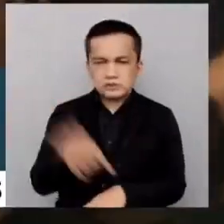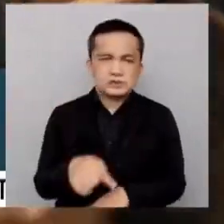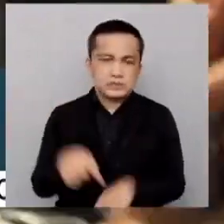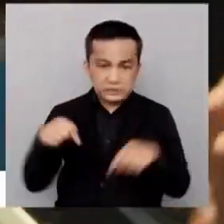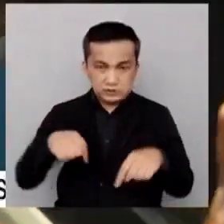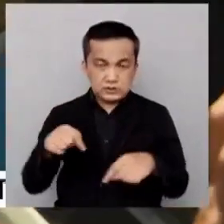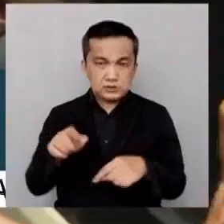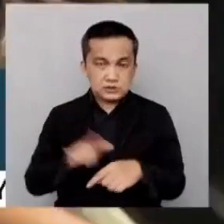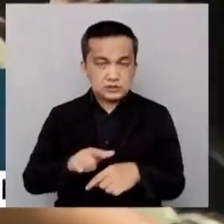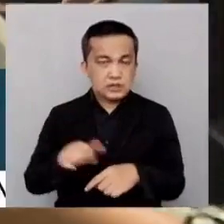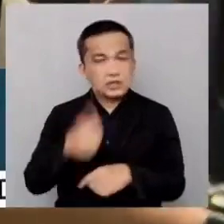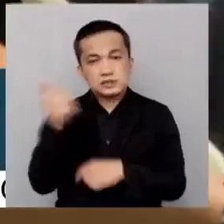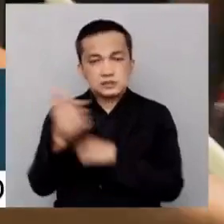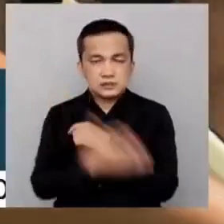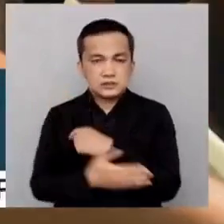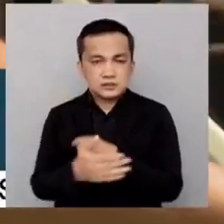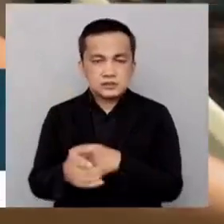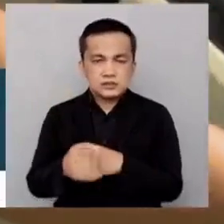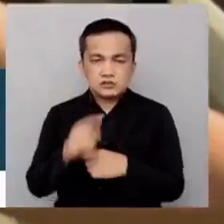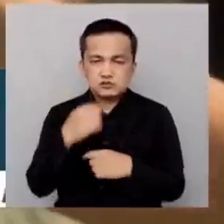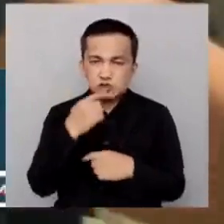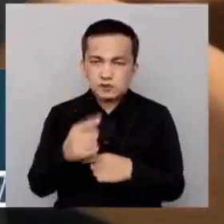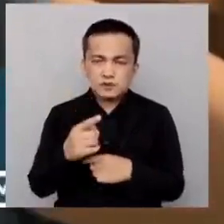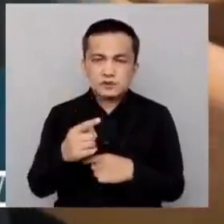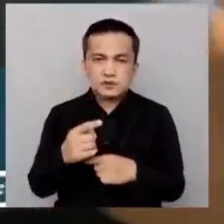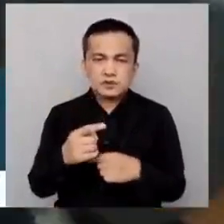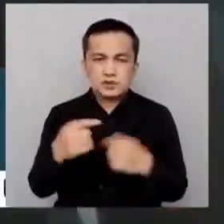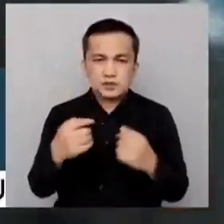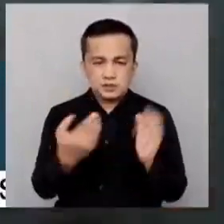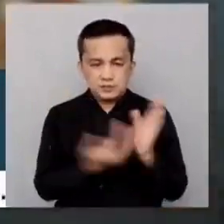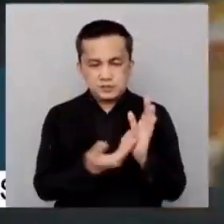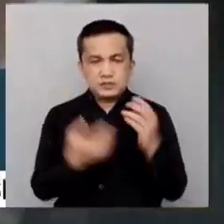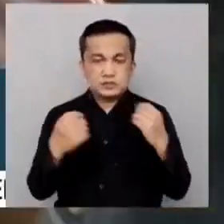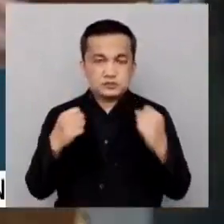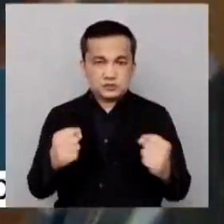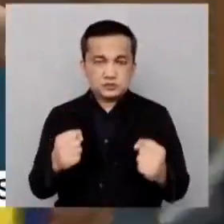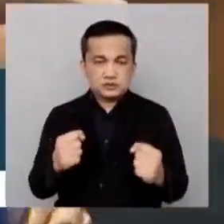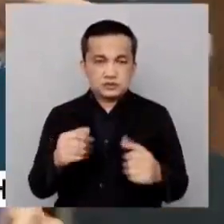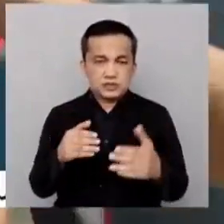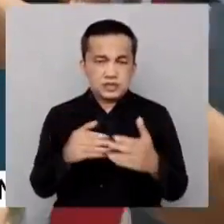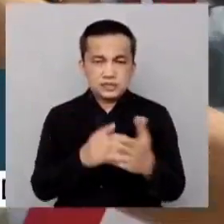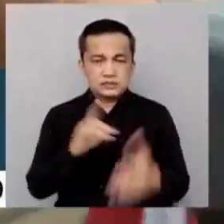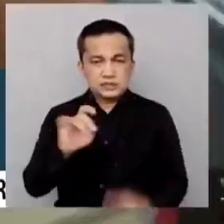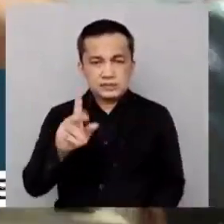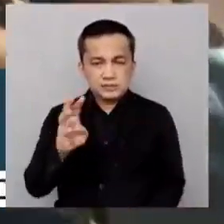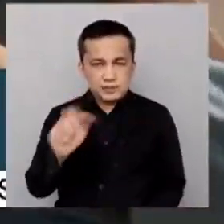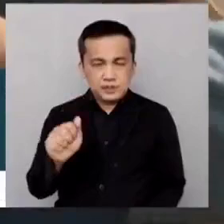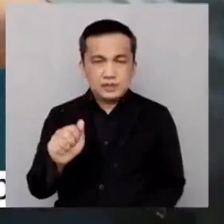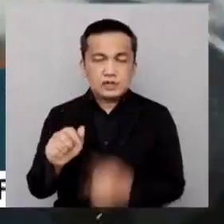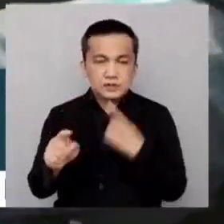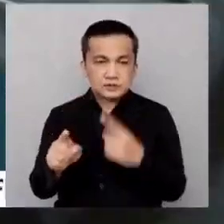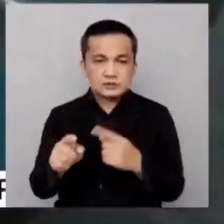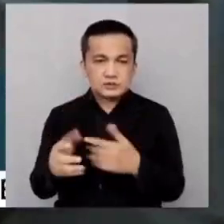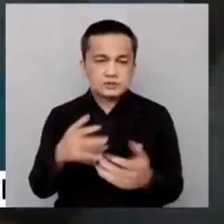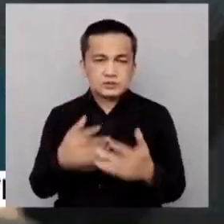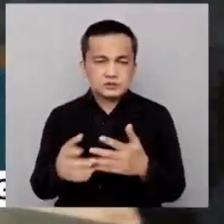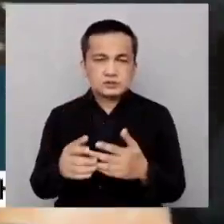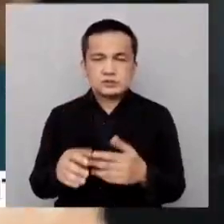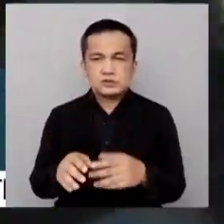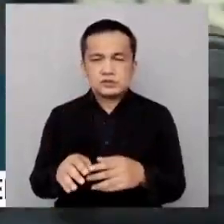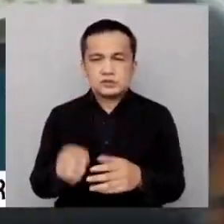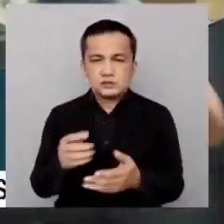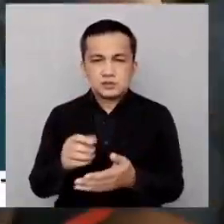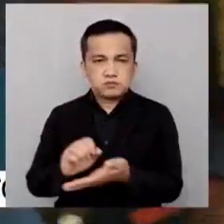Wednesday ruled the evidence is strong against De Lima and her co-accused. This despite the dismissal